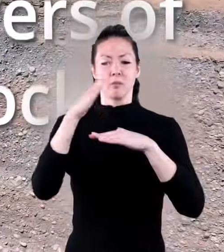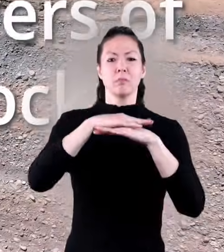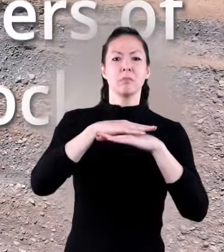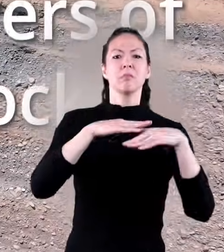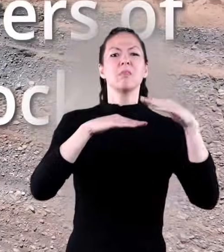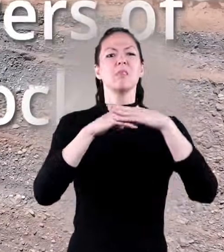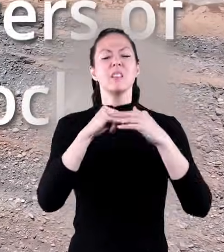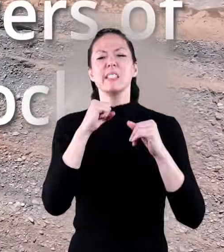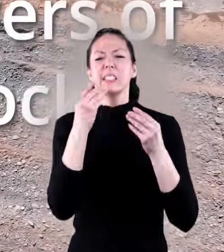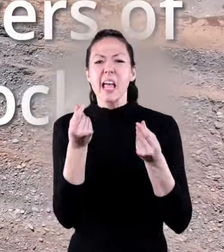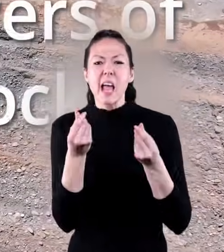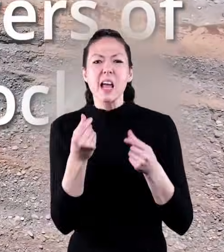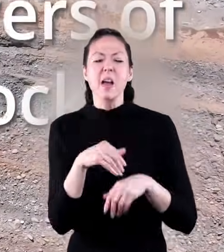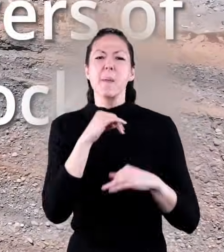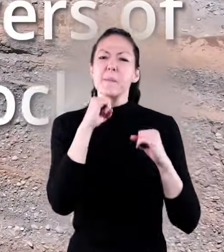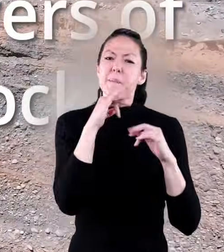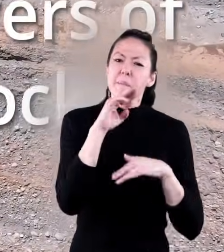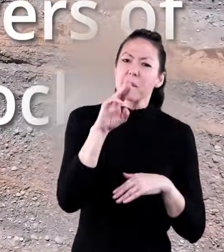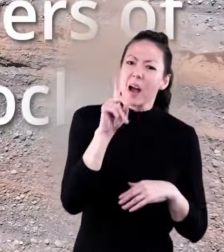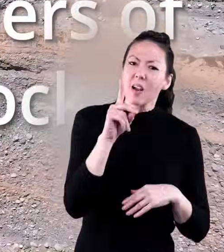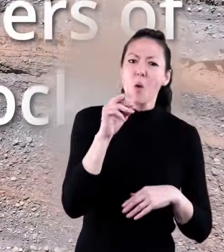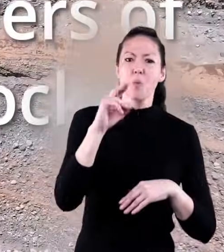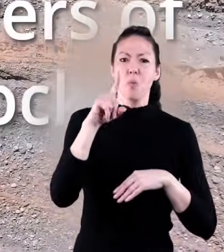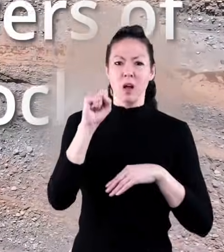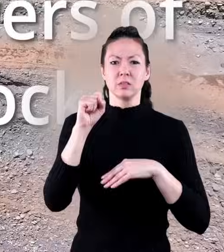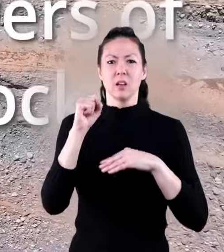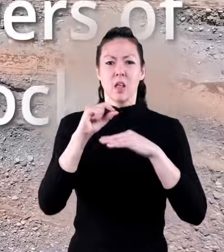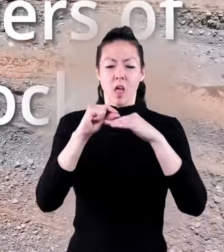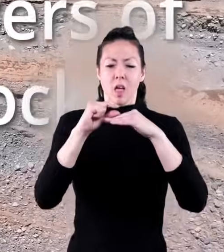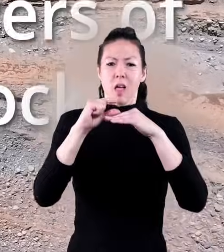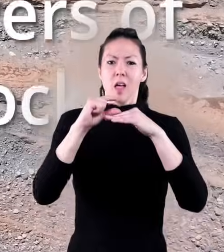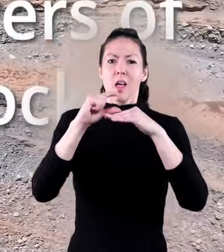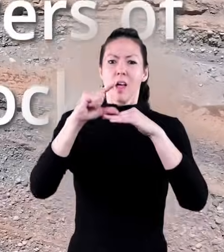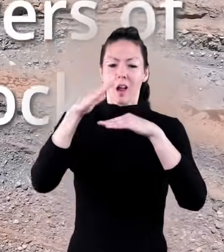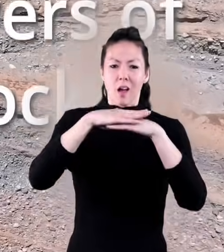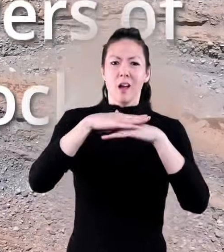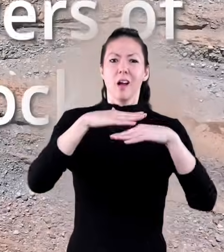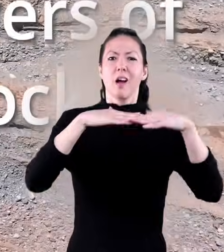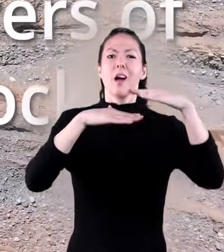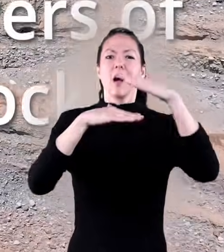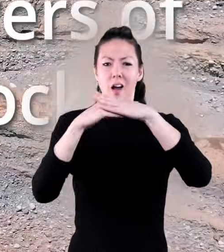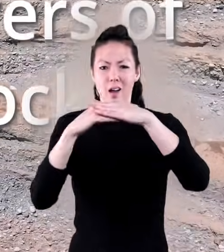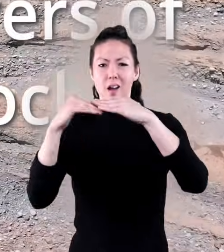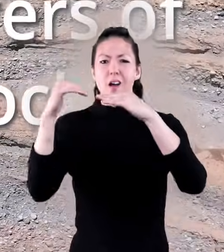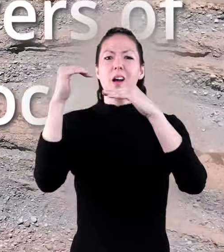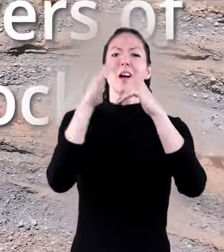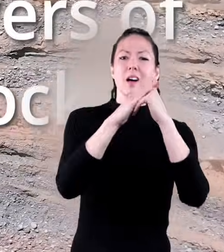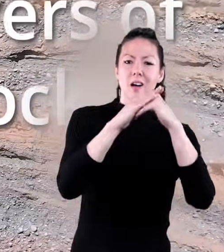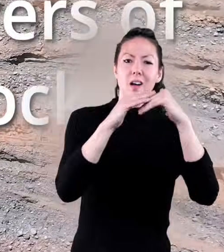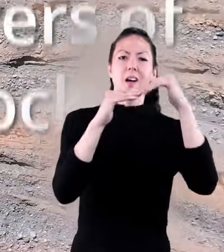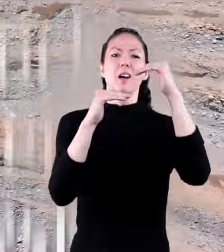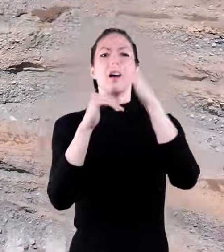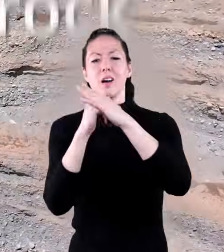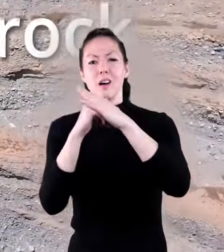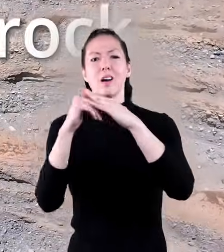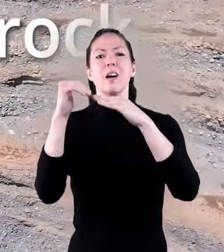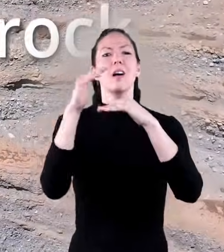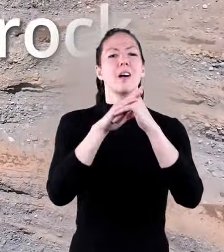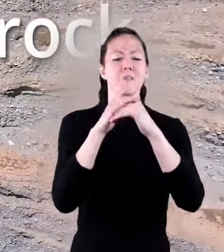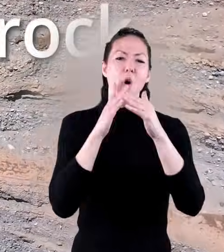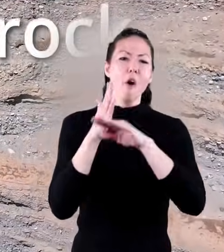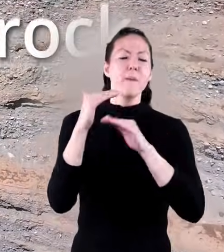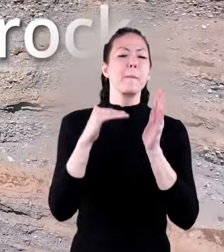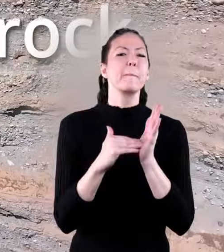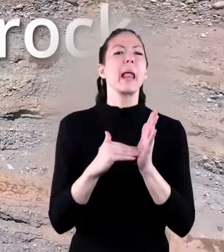rock that is formed from layers of sediment, like sand and mud, along with small pieces of larger rock. Over